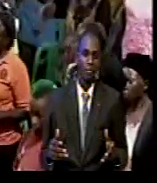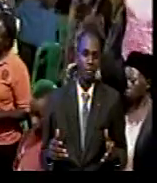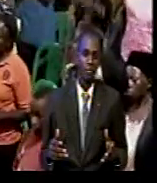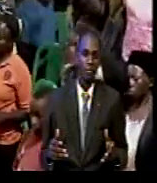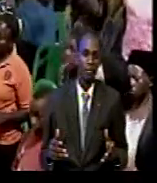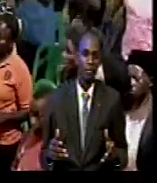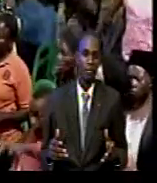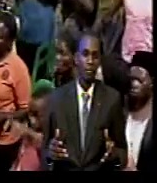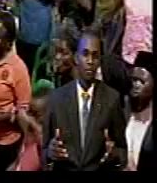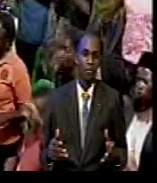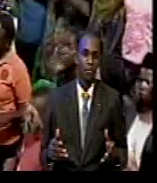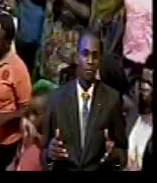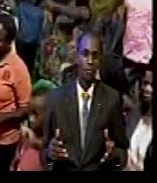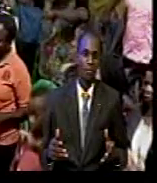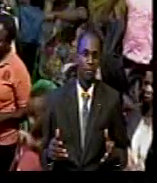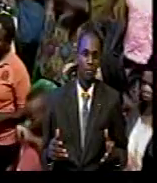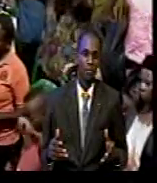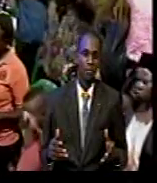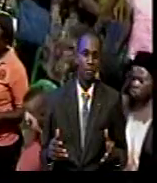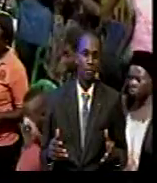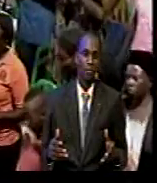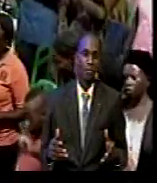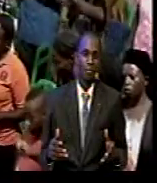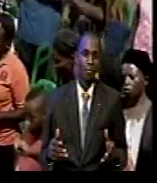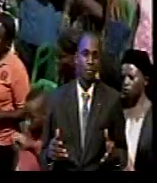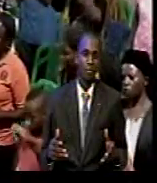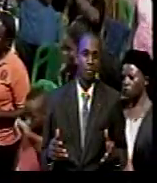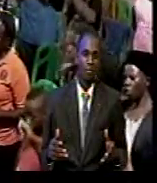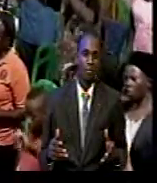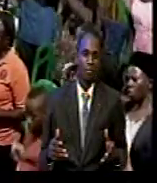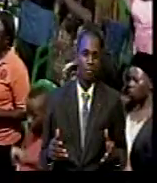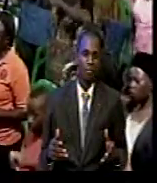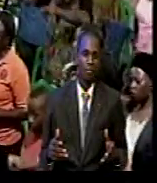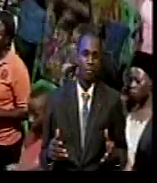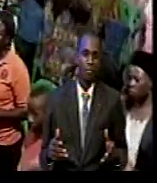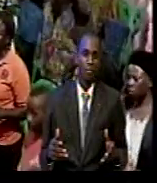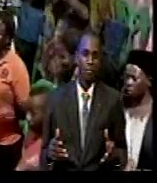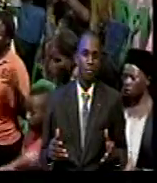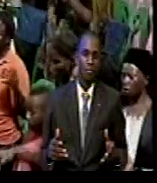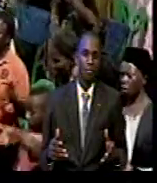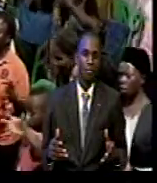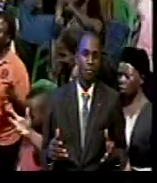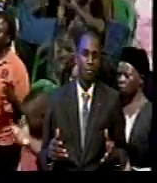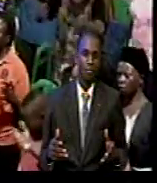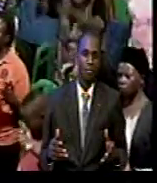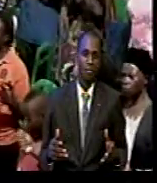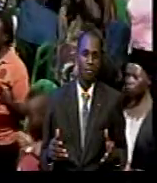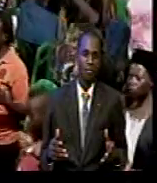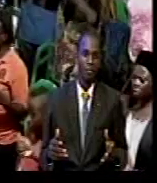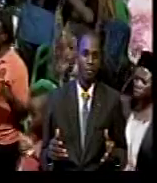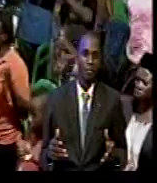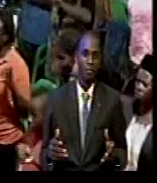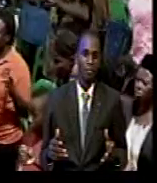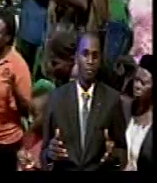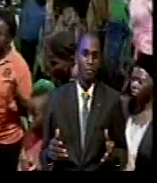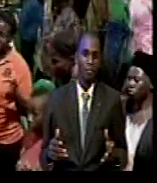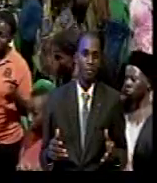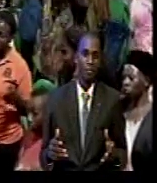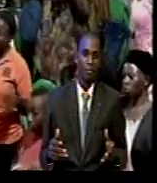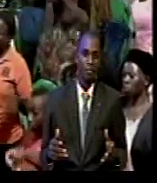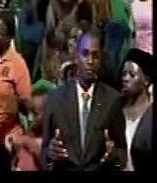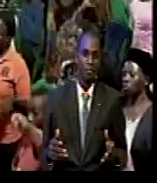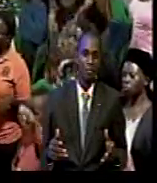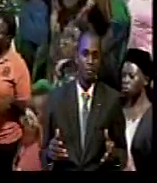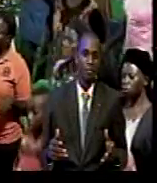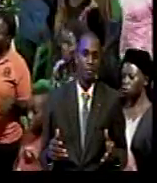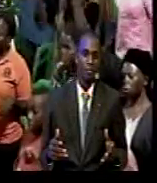us, we all together, we make it to heaven on the last day. Pray. In all the